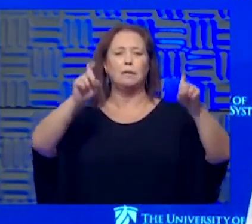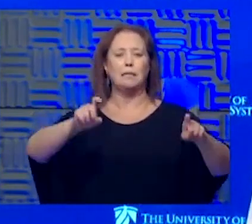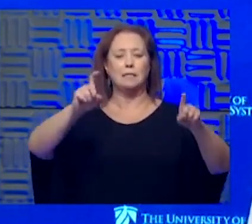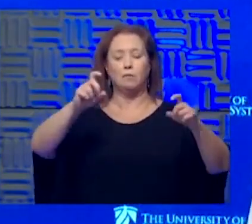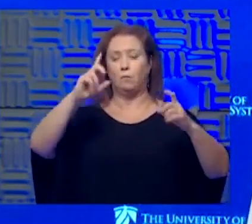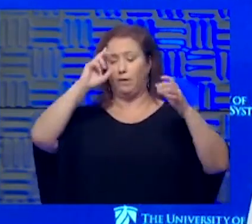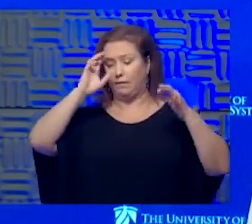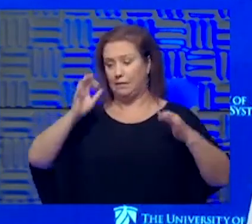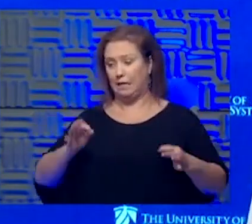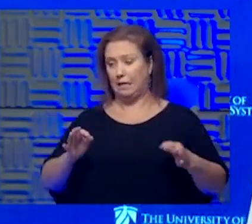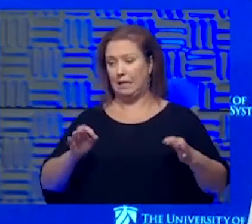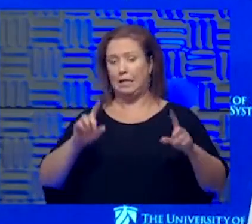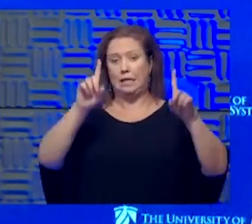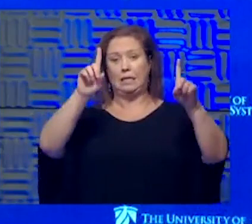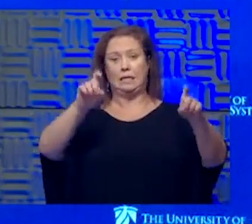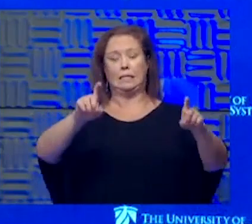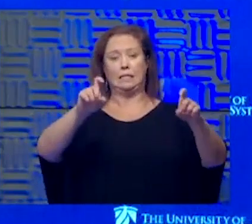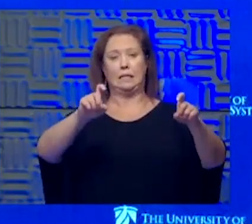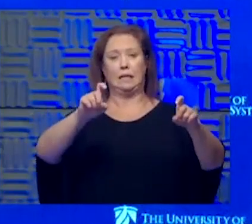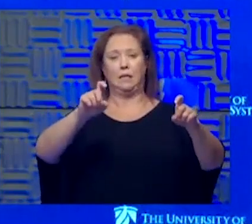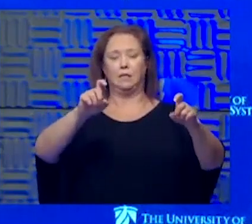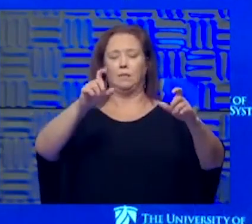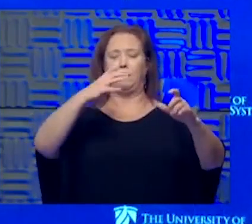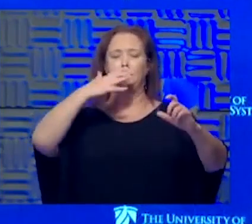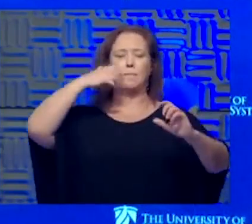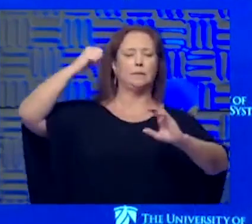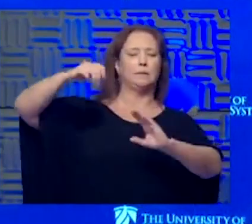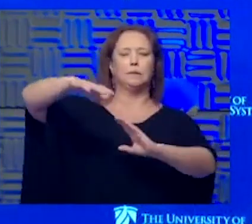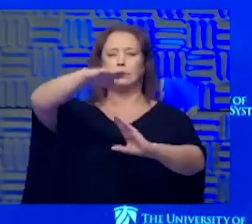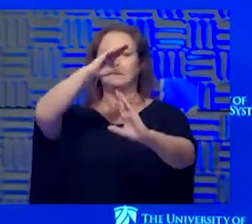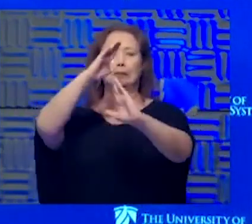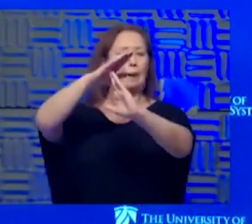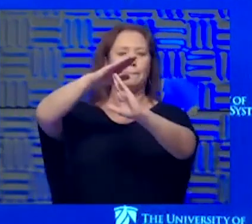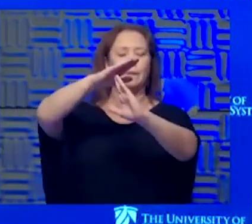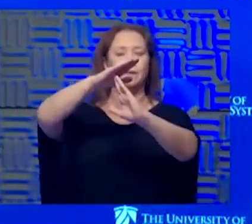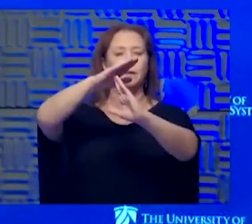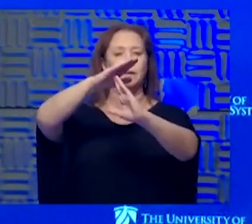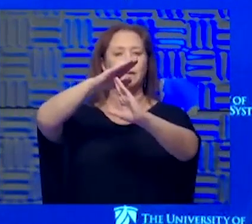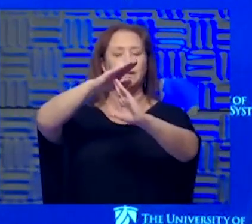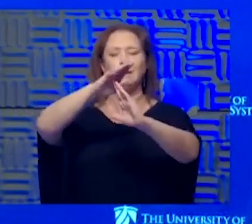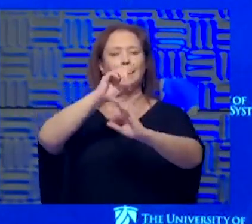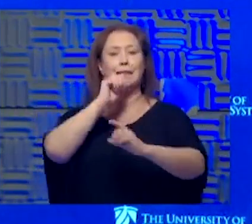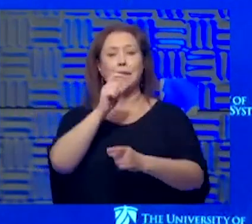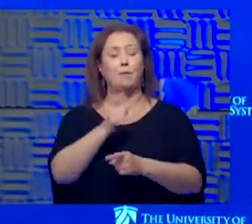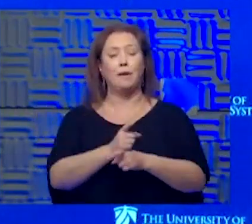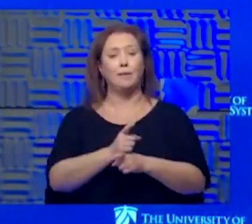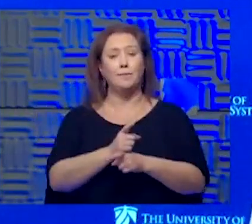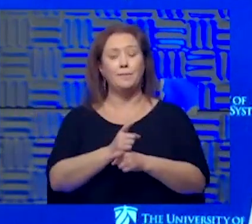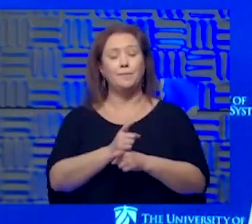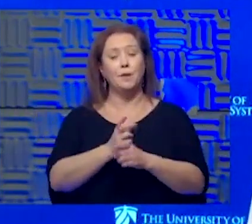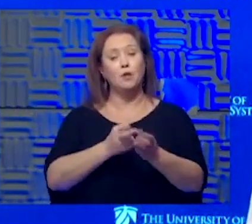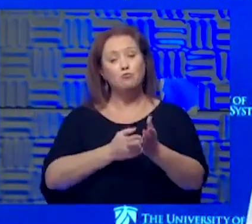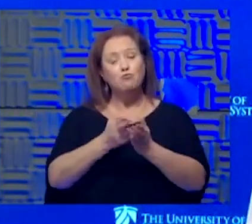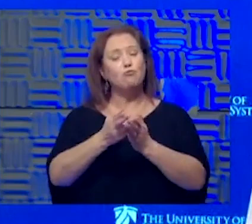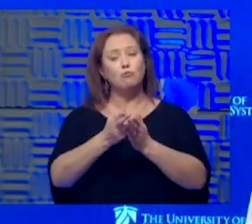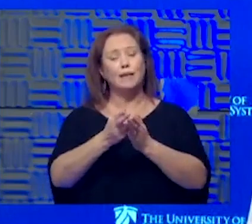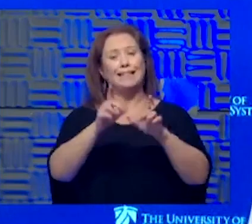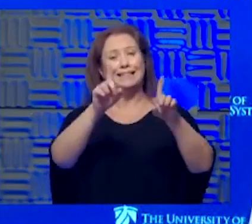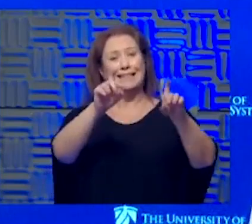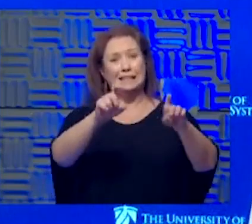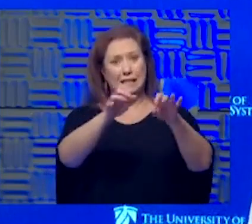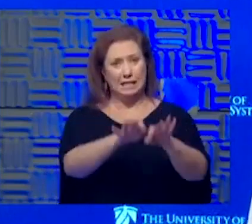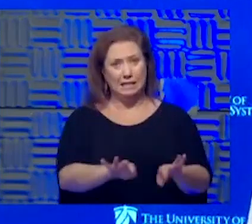decided that testing is really the holy grail. And that's not right. The truth is that testing is